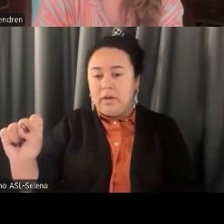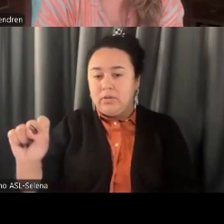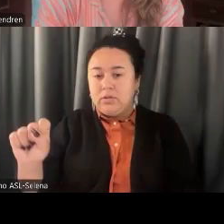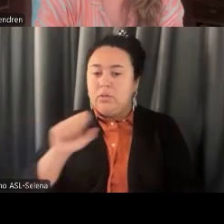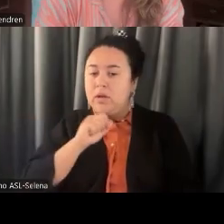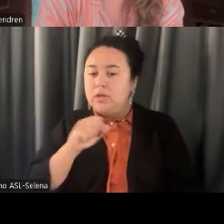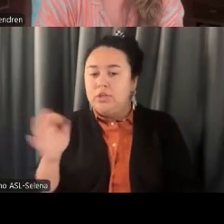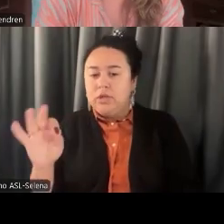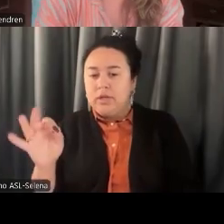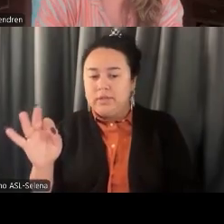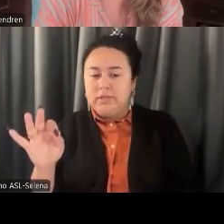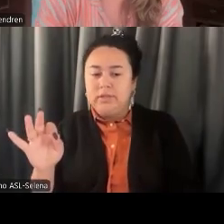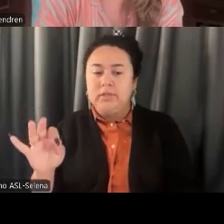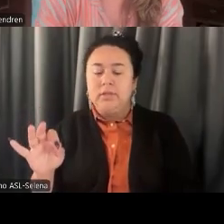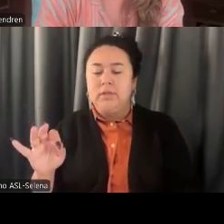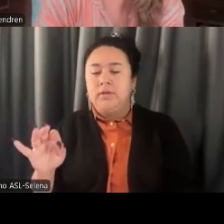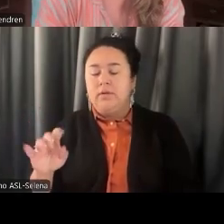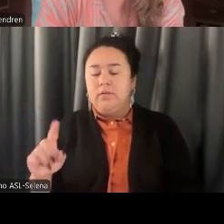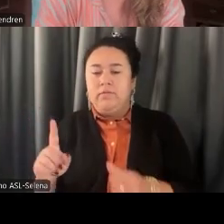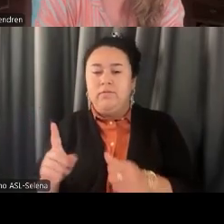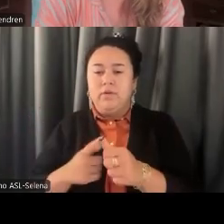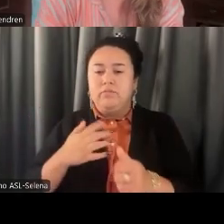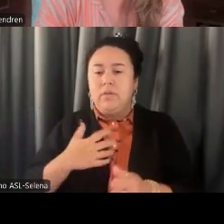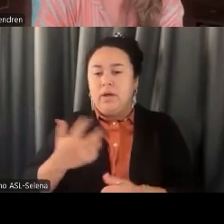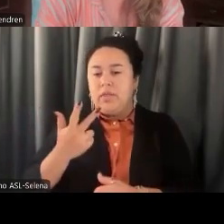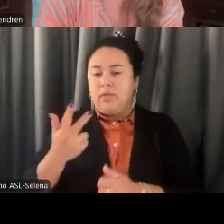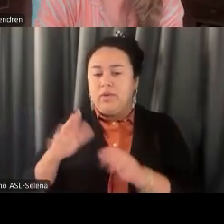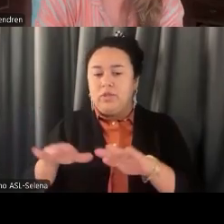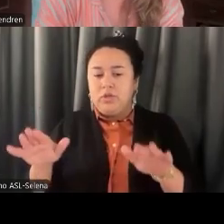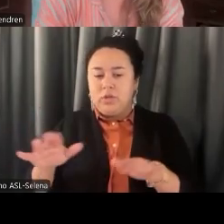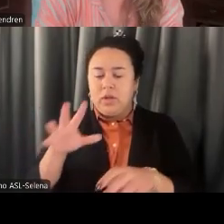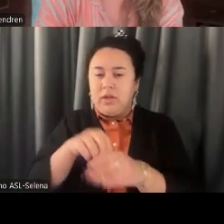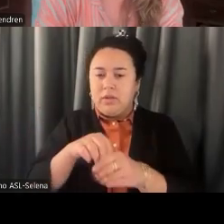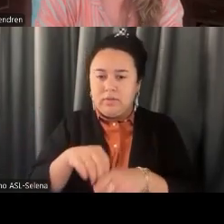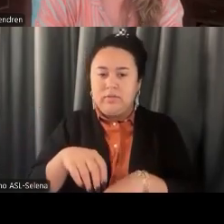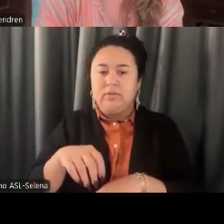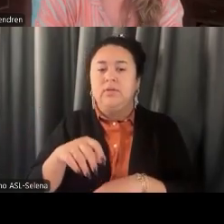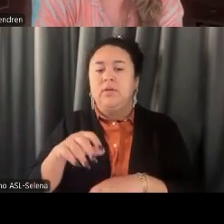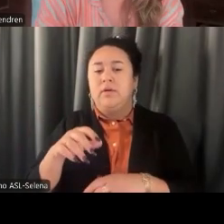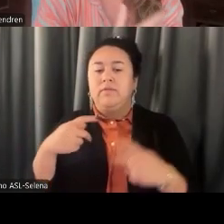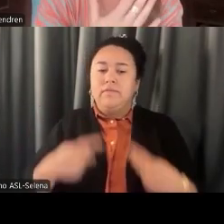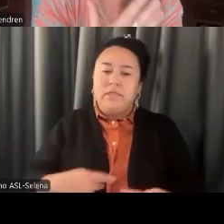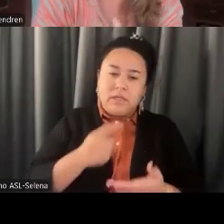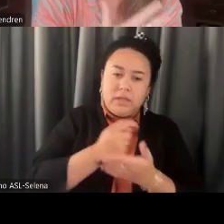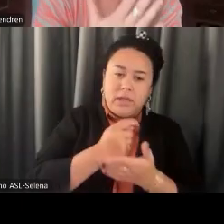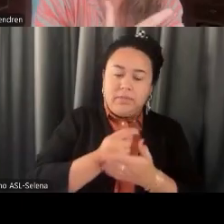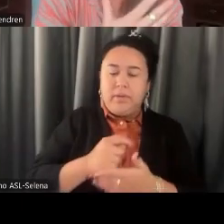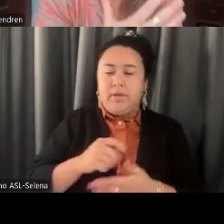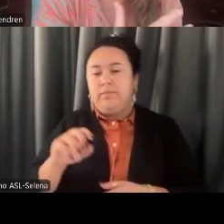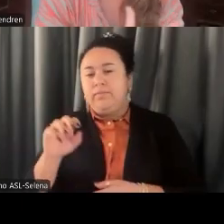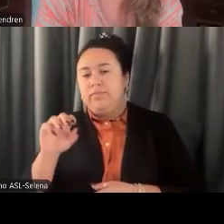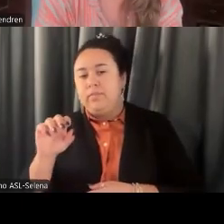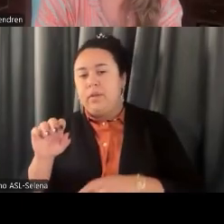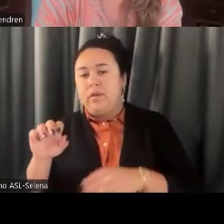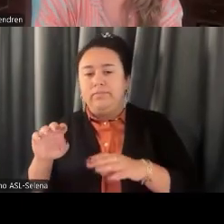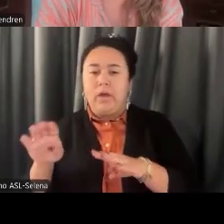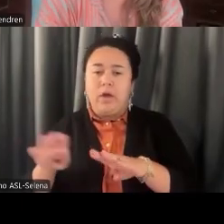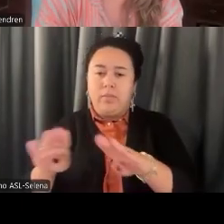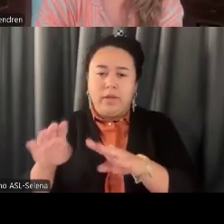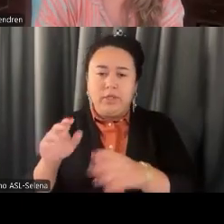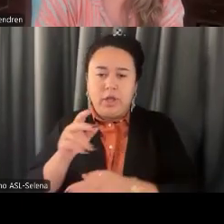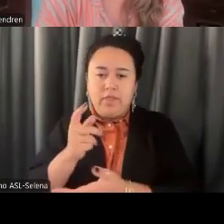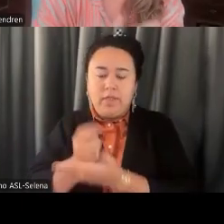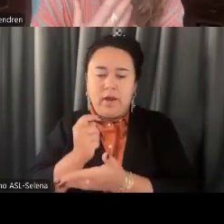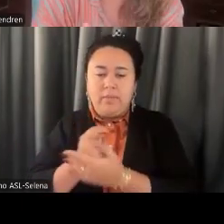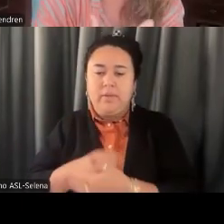the first of my three children, and we were in the midst of physical therapy, occupational therapy, speech therapy. And I had three children pretty close